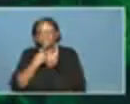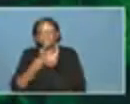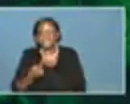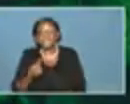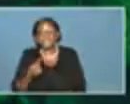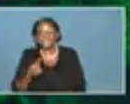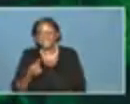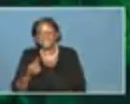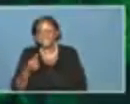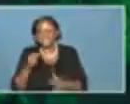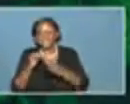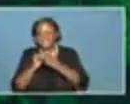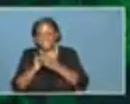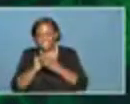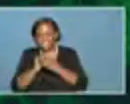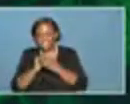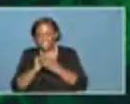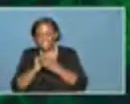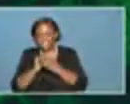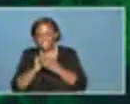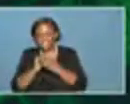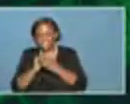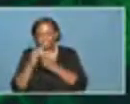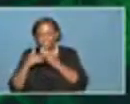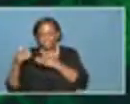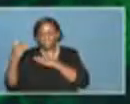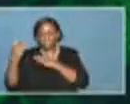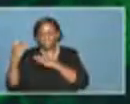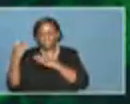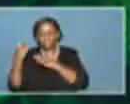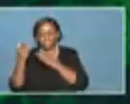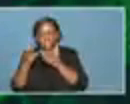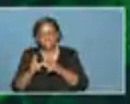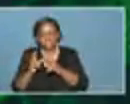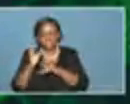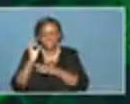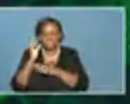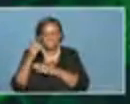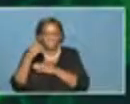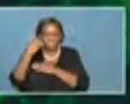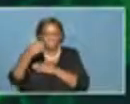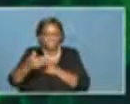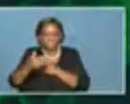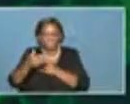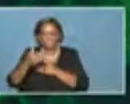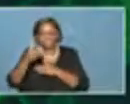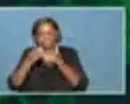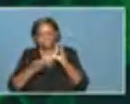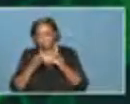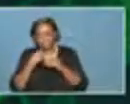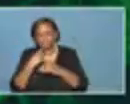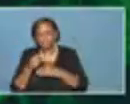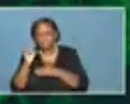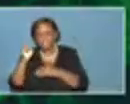that economic woes could become a thing of the past for the Bahamas should government agree to approving a